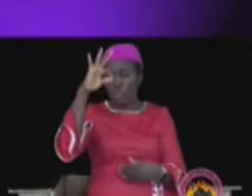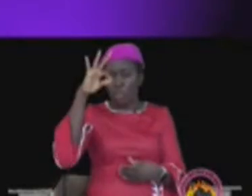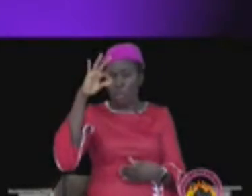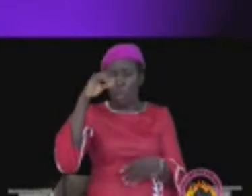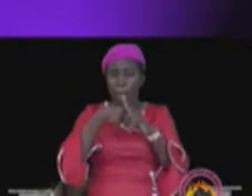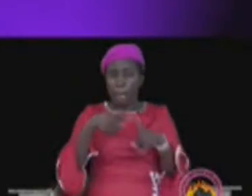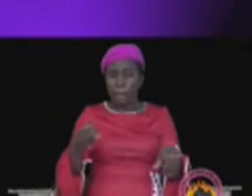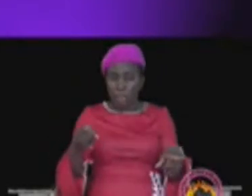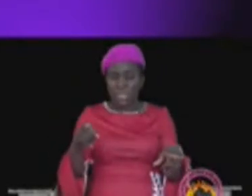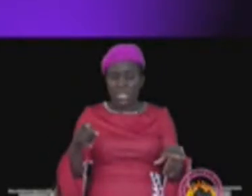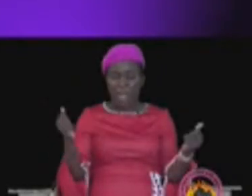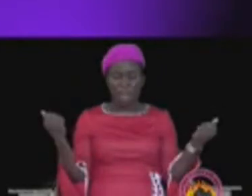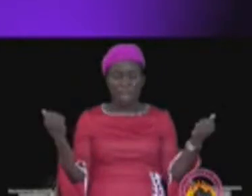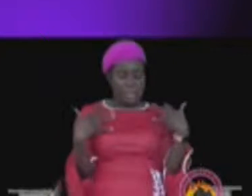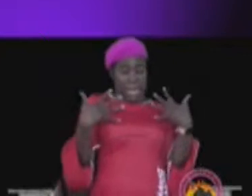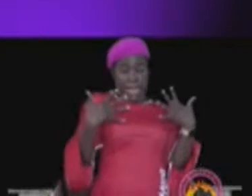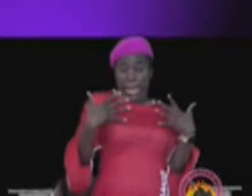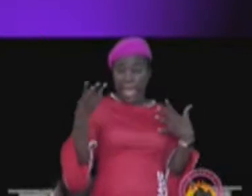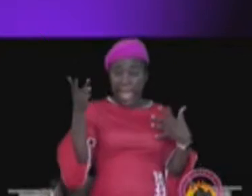but rather fear him